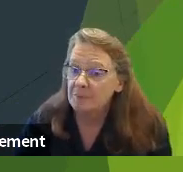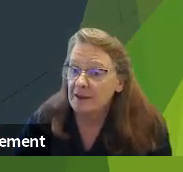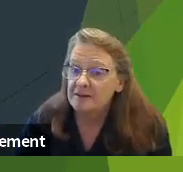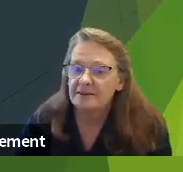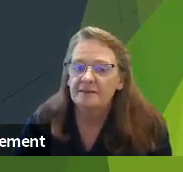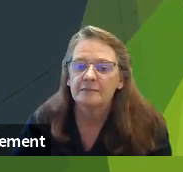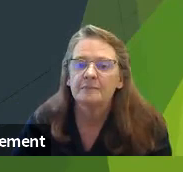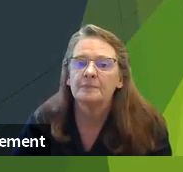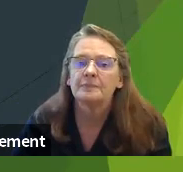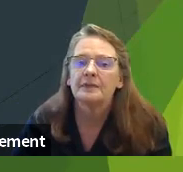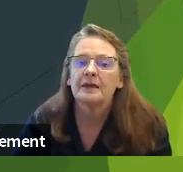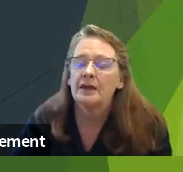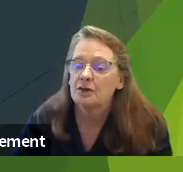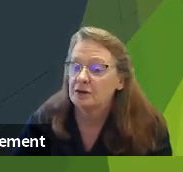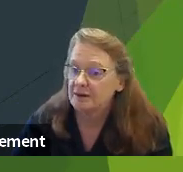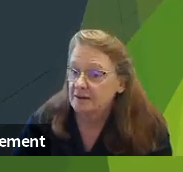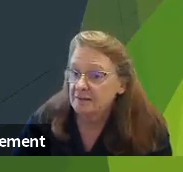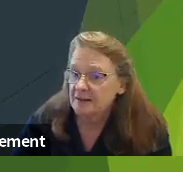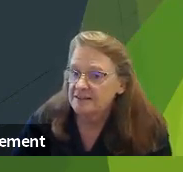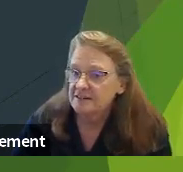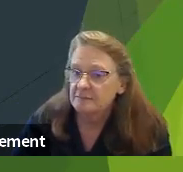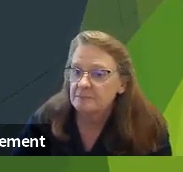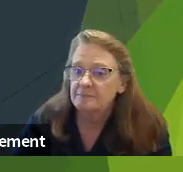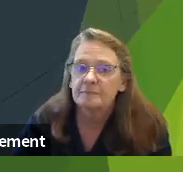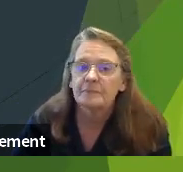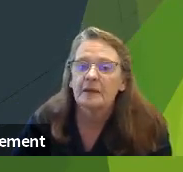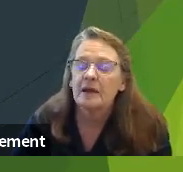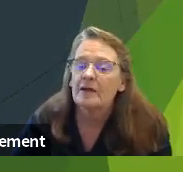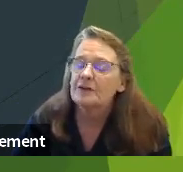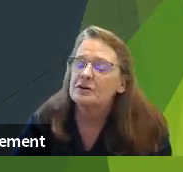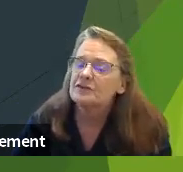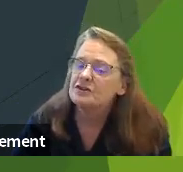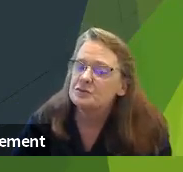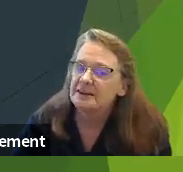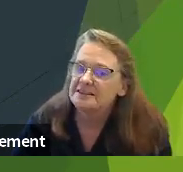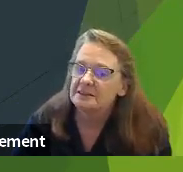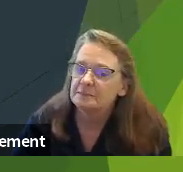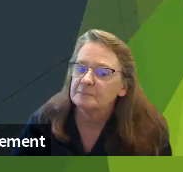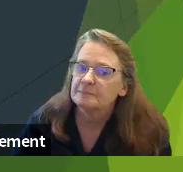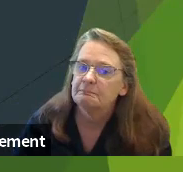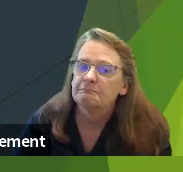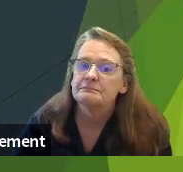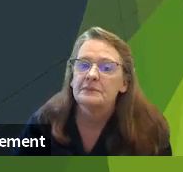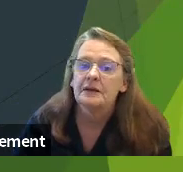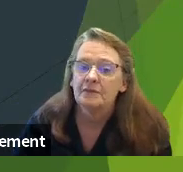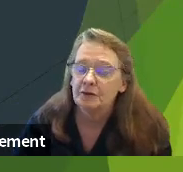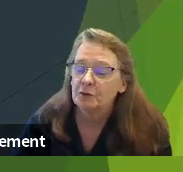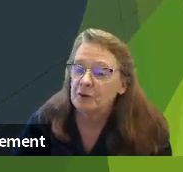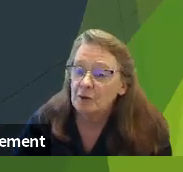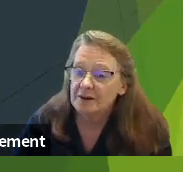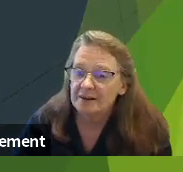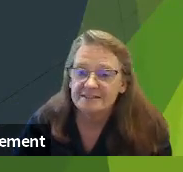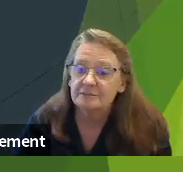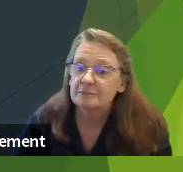going to comprehend it. You're going to analyze it. Then you're going to visualize it. Then